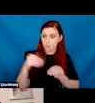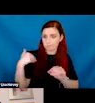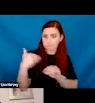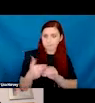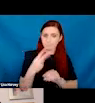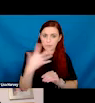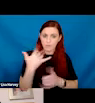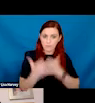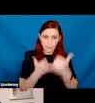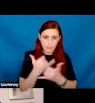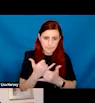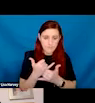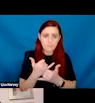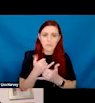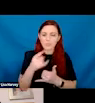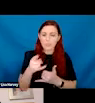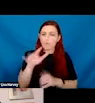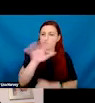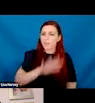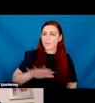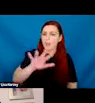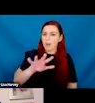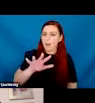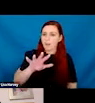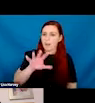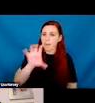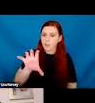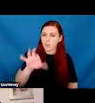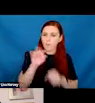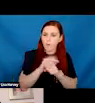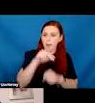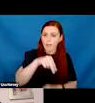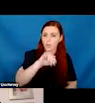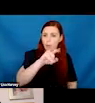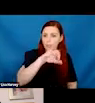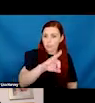regional ambassador for INUIG Centre for Disability Law and Policy,